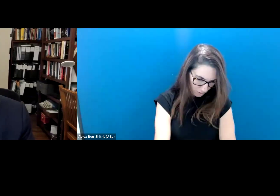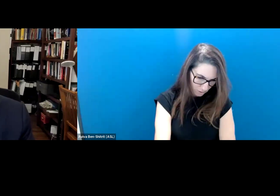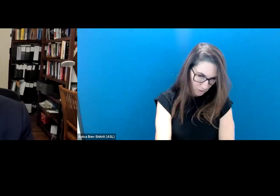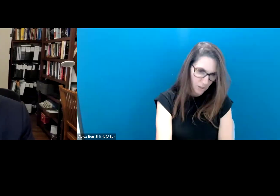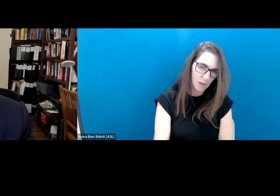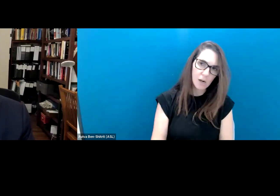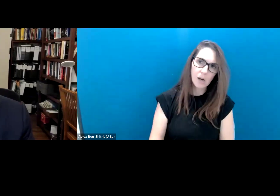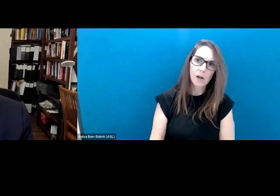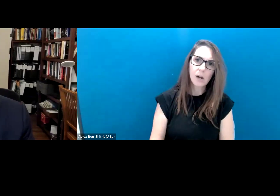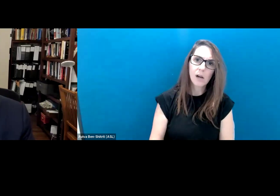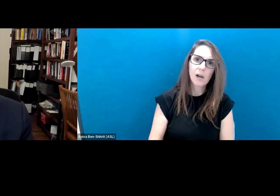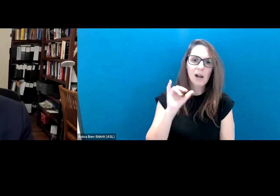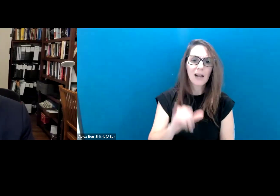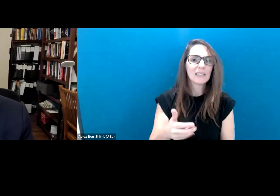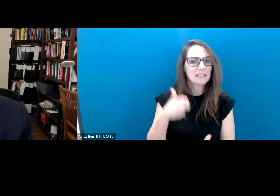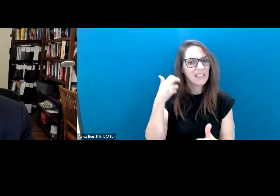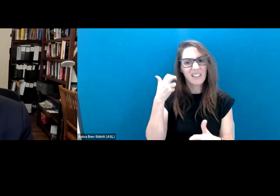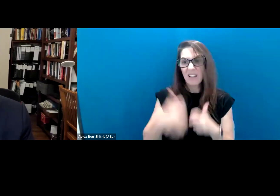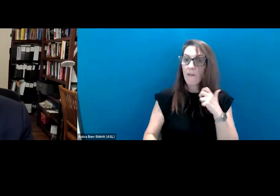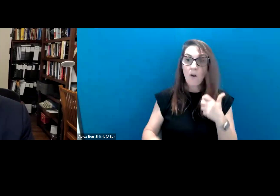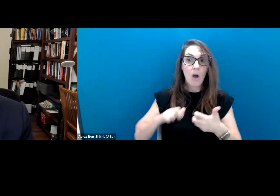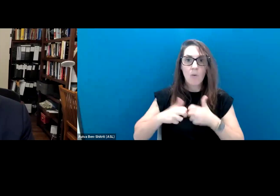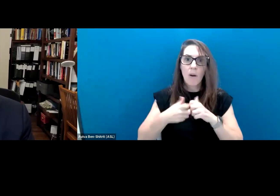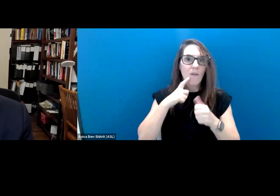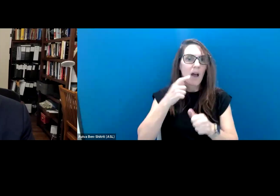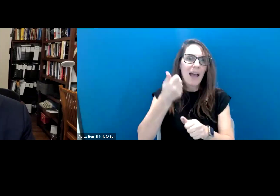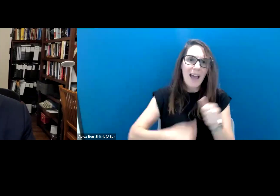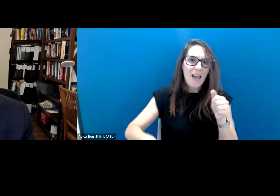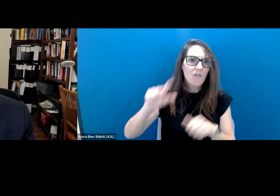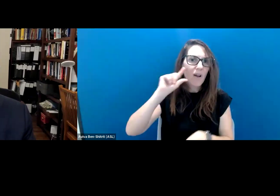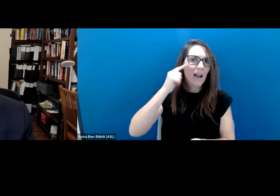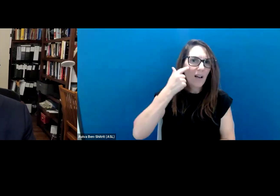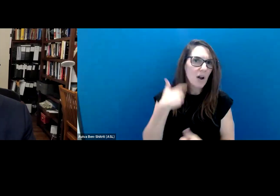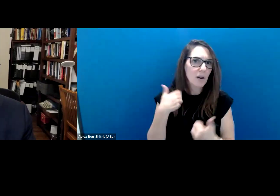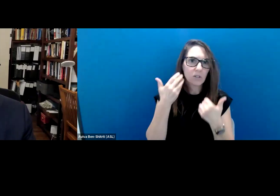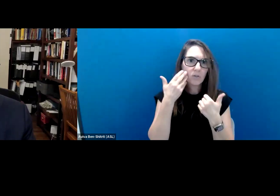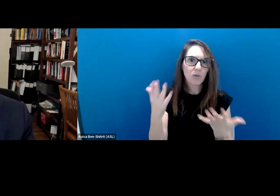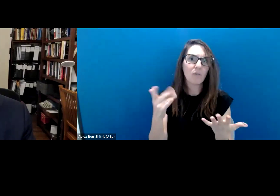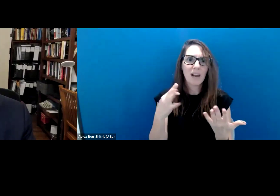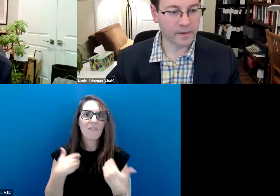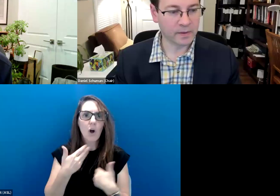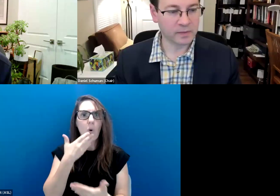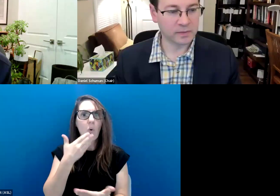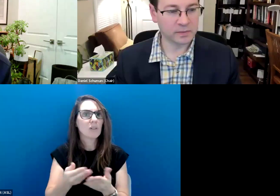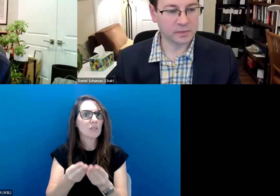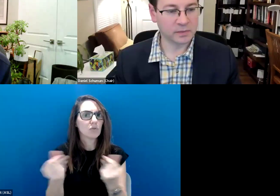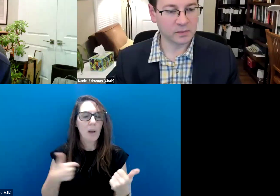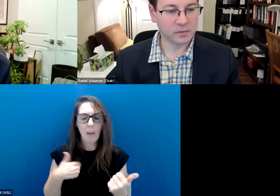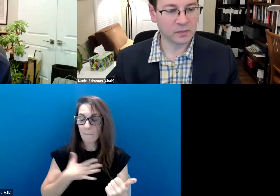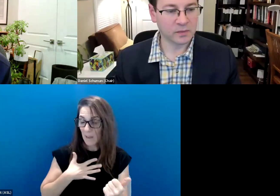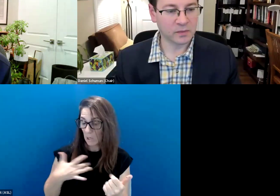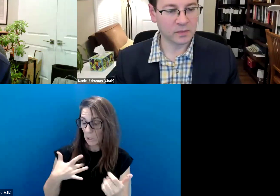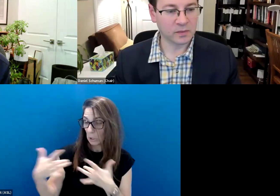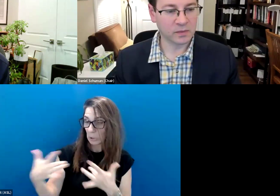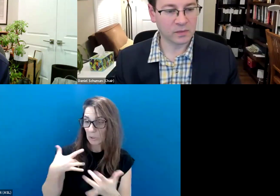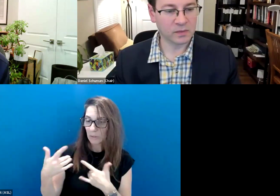This is like the toughest problem, I guess, for every government body, and I don't know whether there's a good solution. I think I worry about having